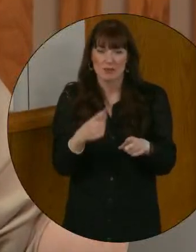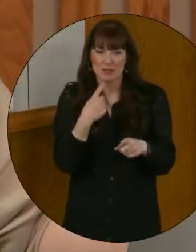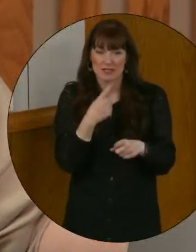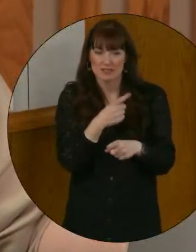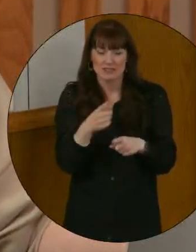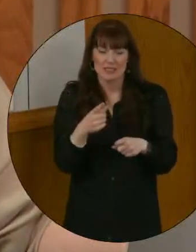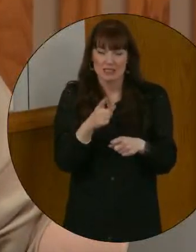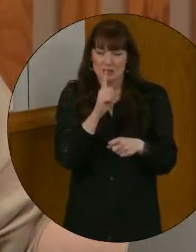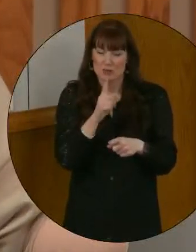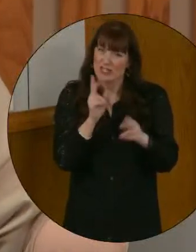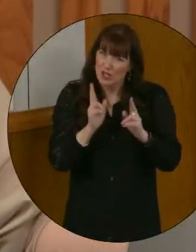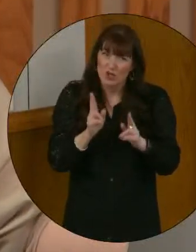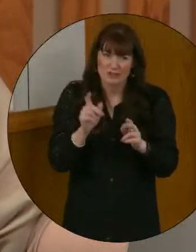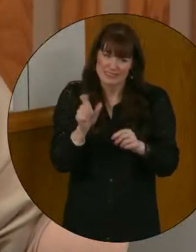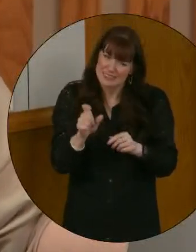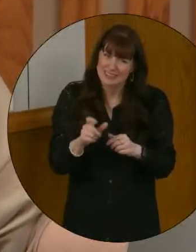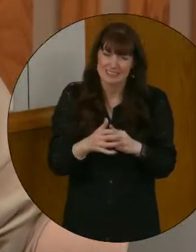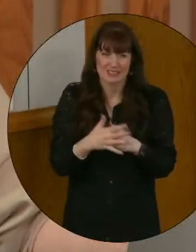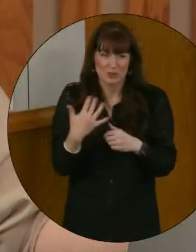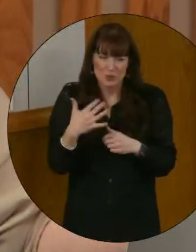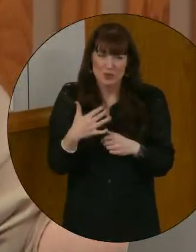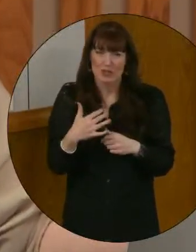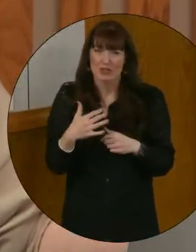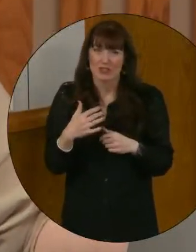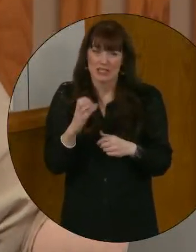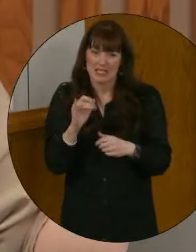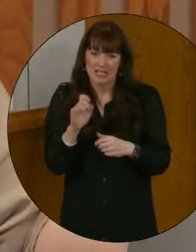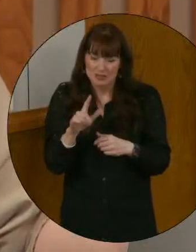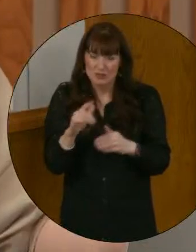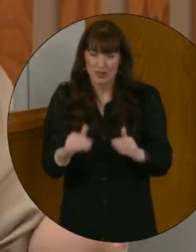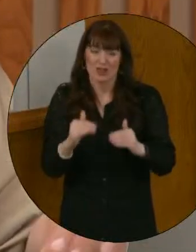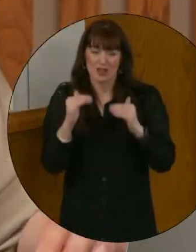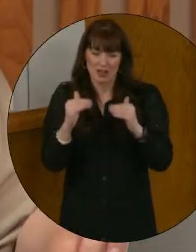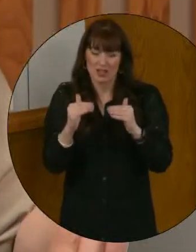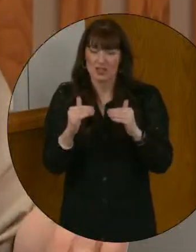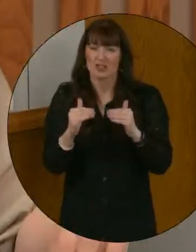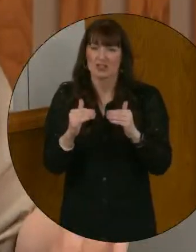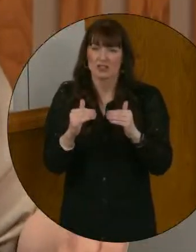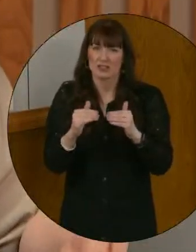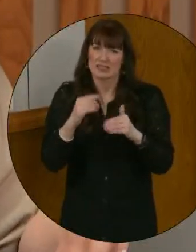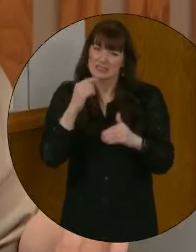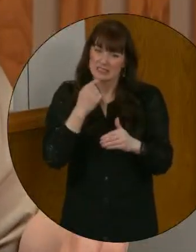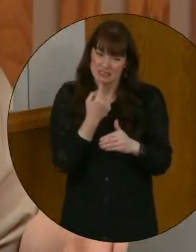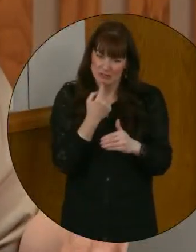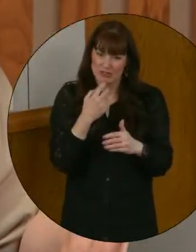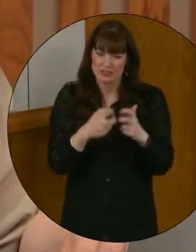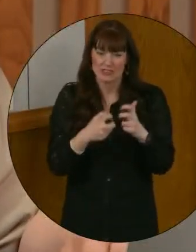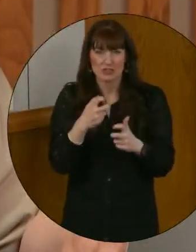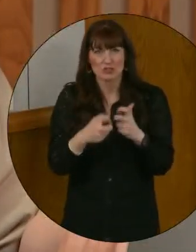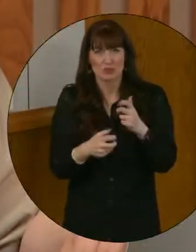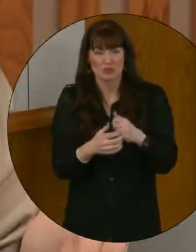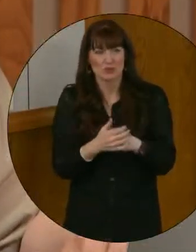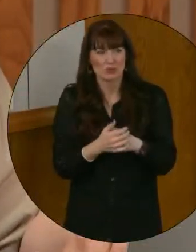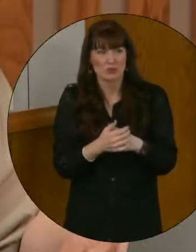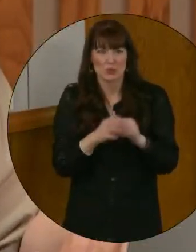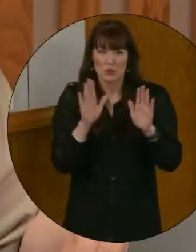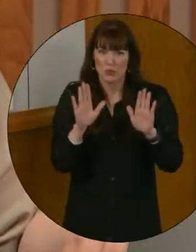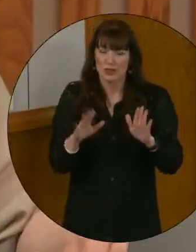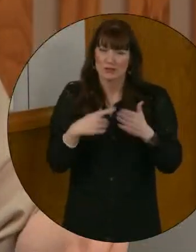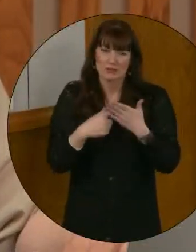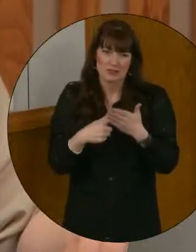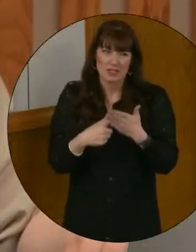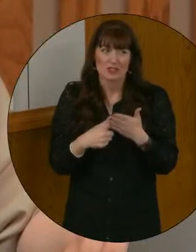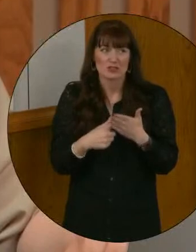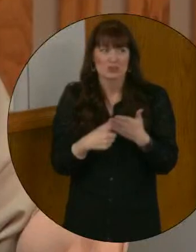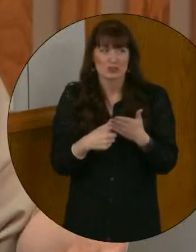there's an urgency at the council's level to elevate this issue. There is some great conversations that are